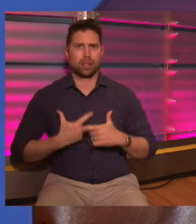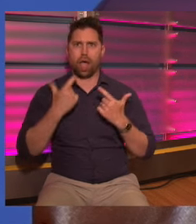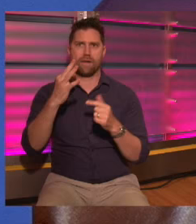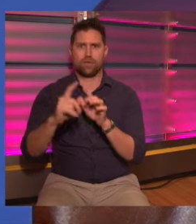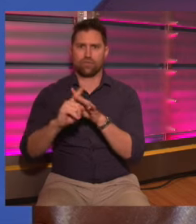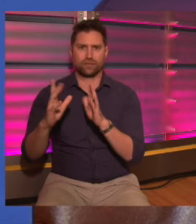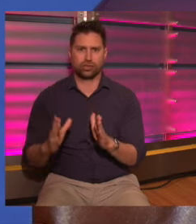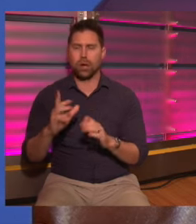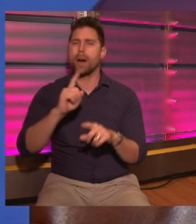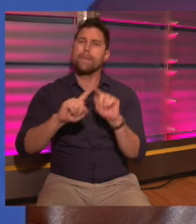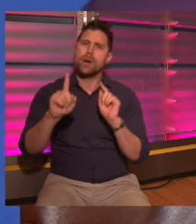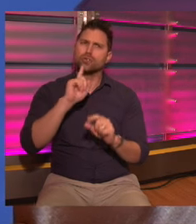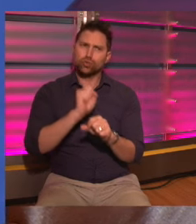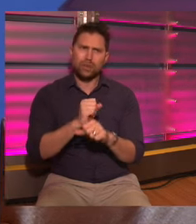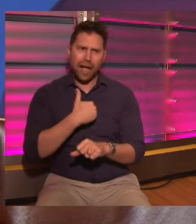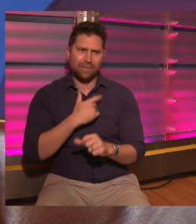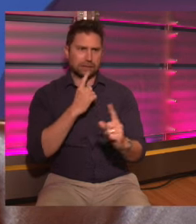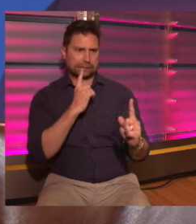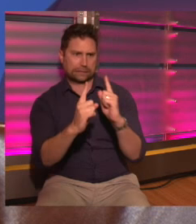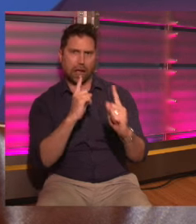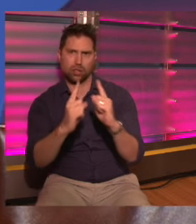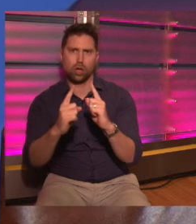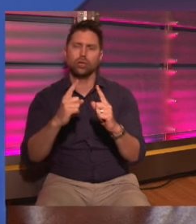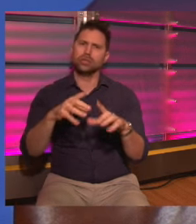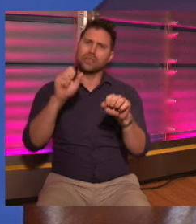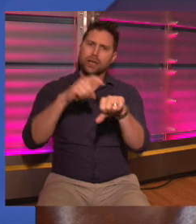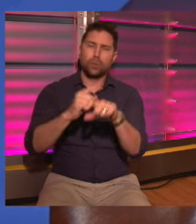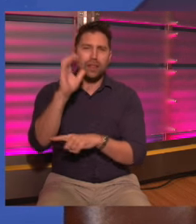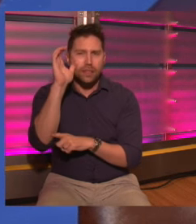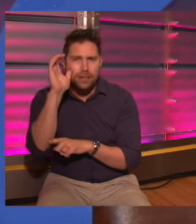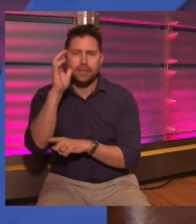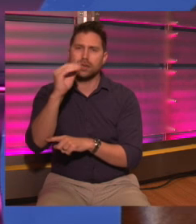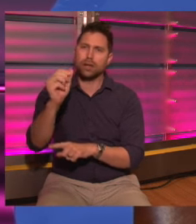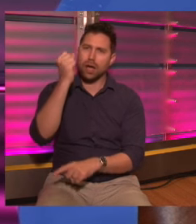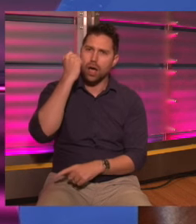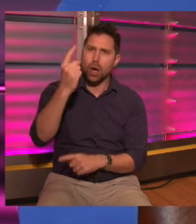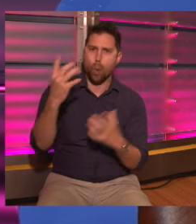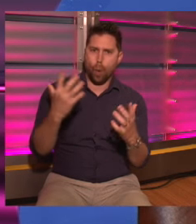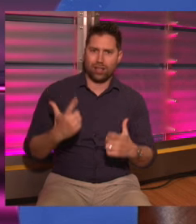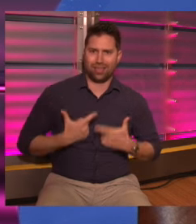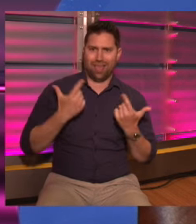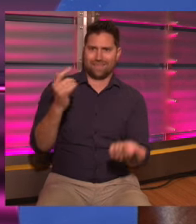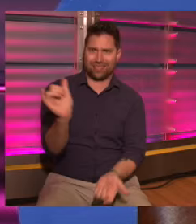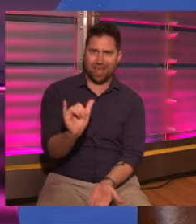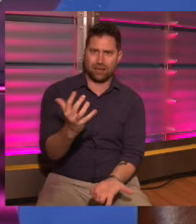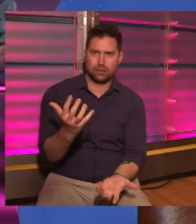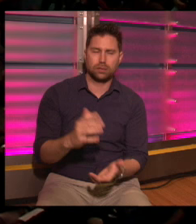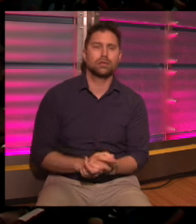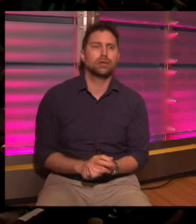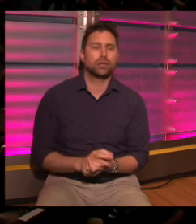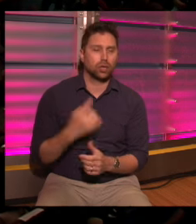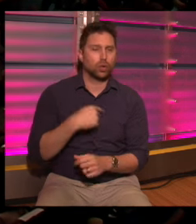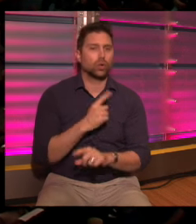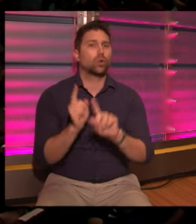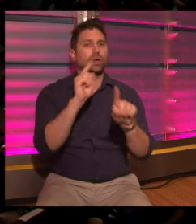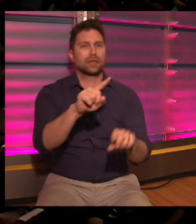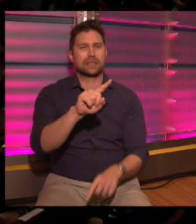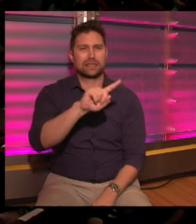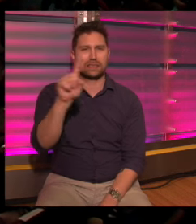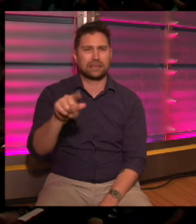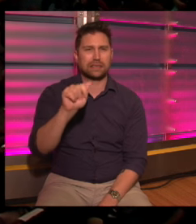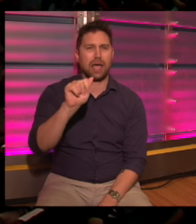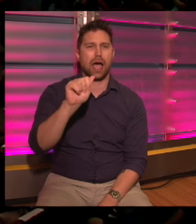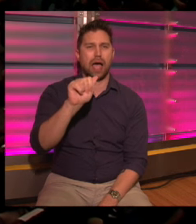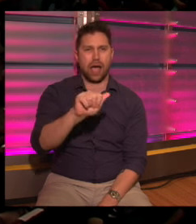but just to truly have dialogue, to take the time to listen and understand what life is like. So we went to Zaatari refugee camp. It's